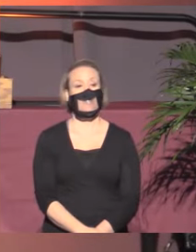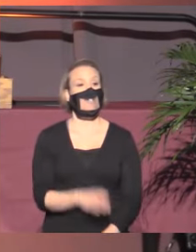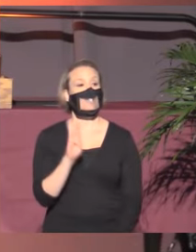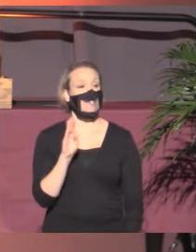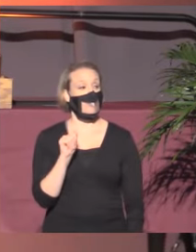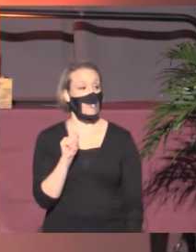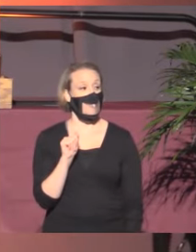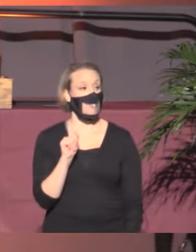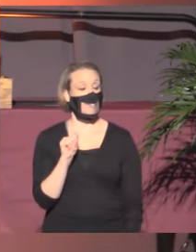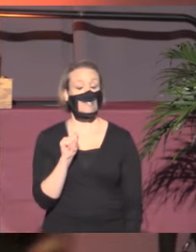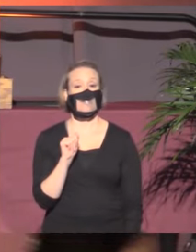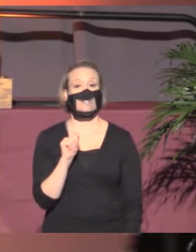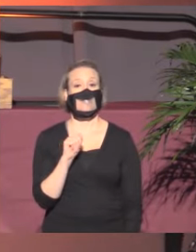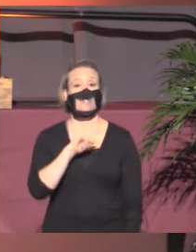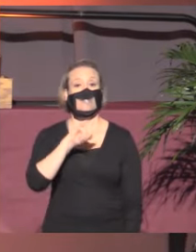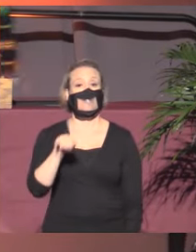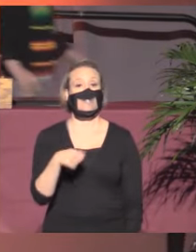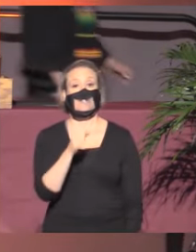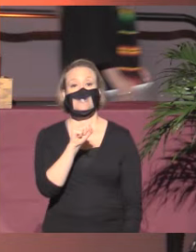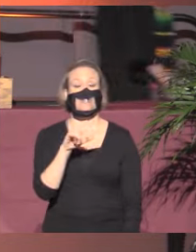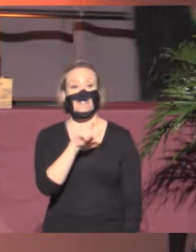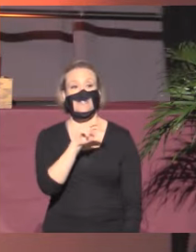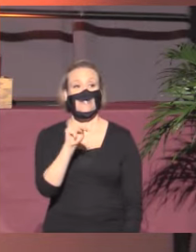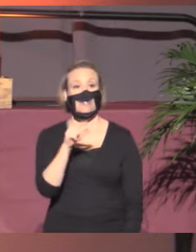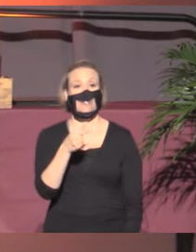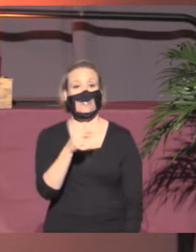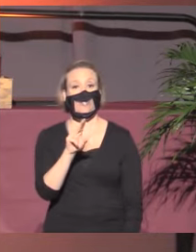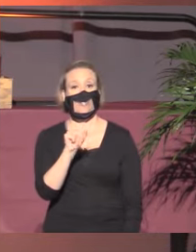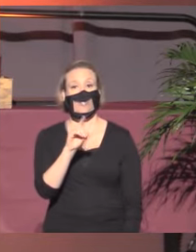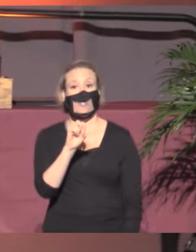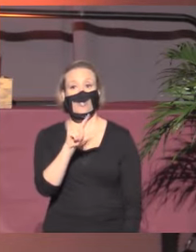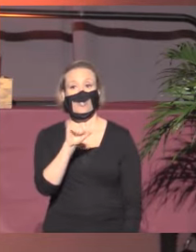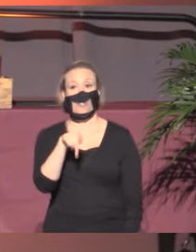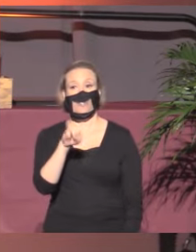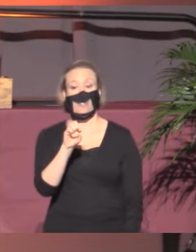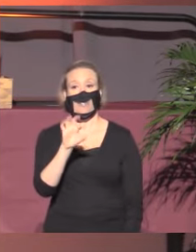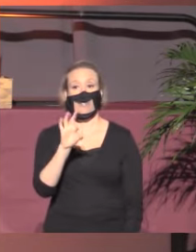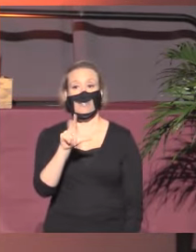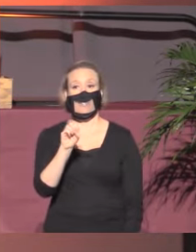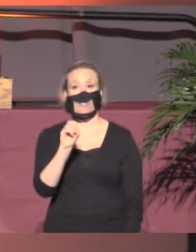Bachelor of Arts, Jasleen Guadalupe Flores.